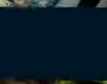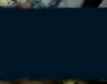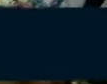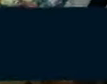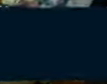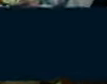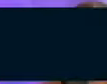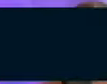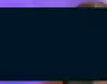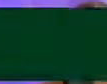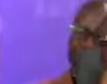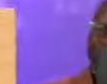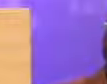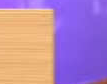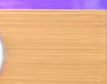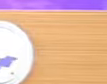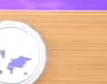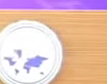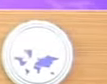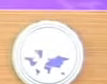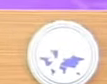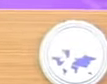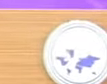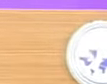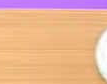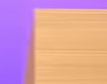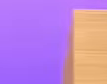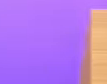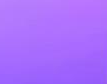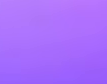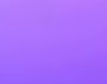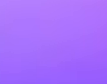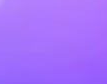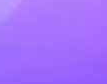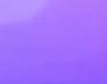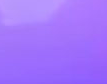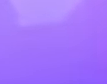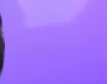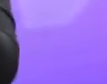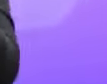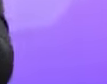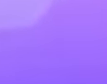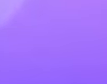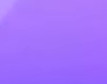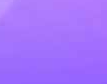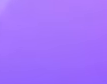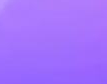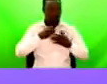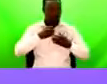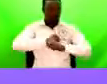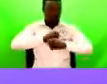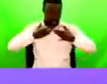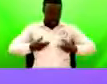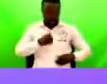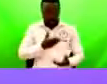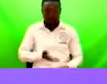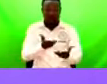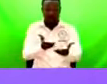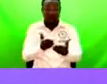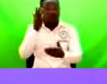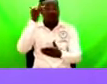cloud. That was why in Ephesians chapter 6, in talking about the armor, no armor was provided for the back. Because you